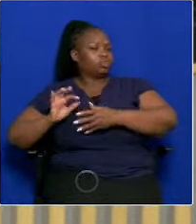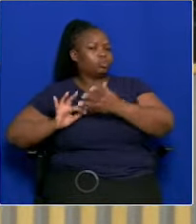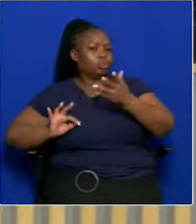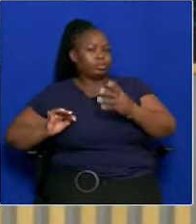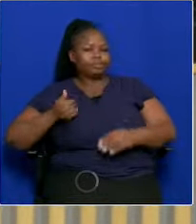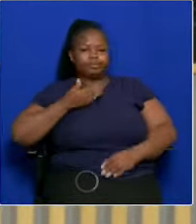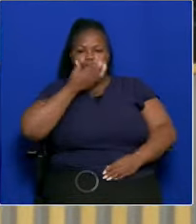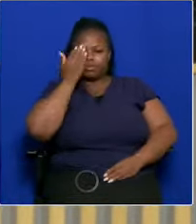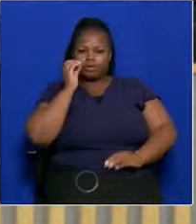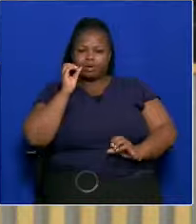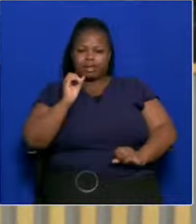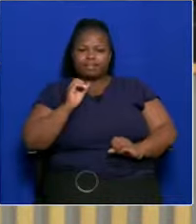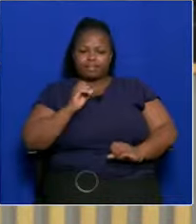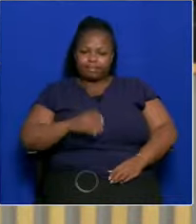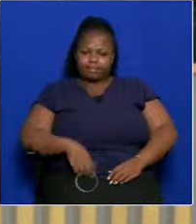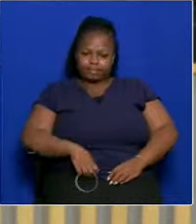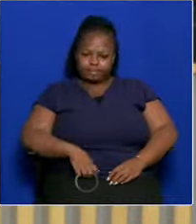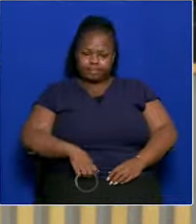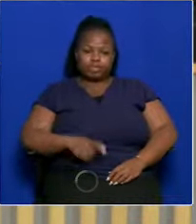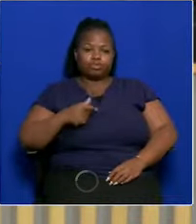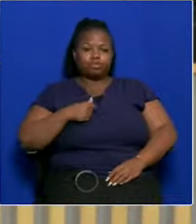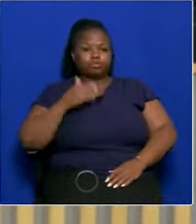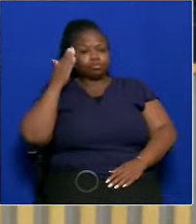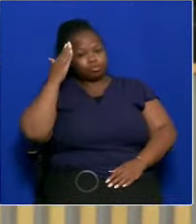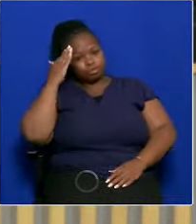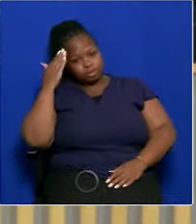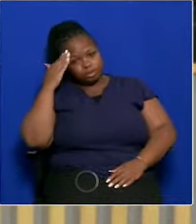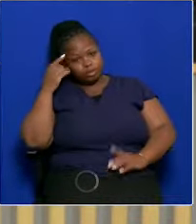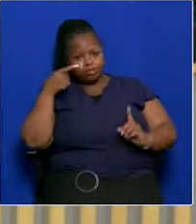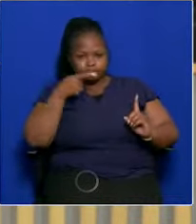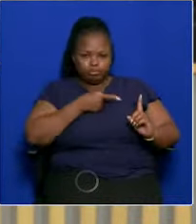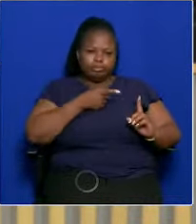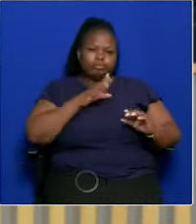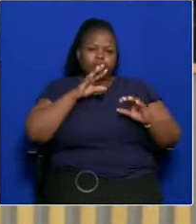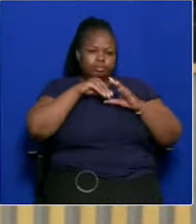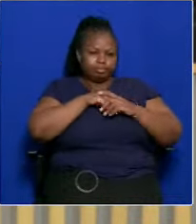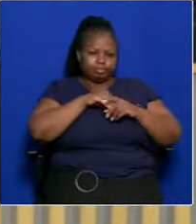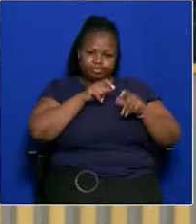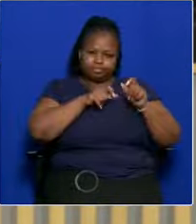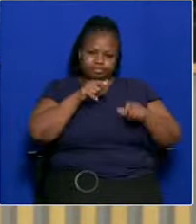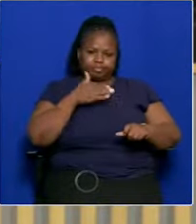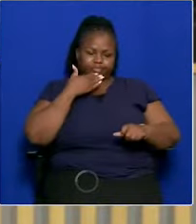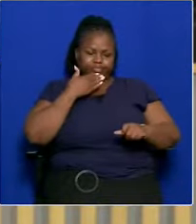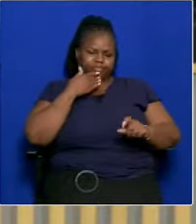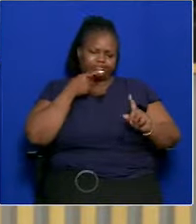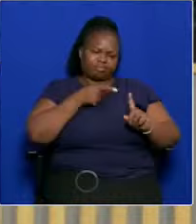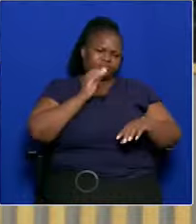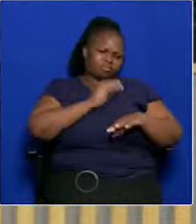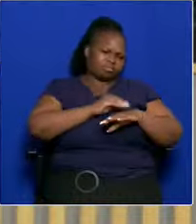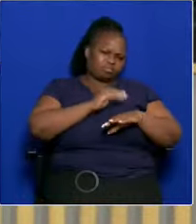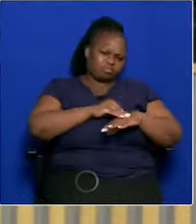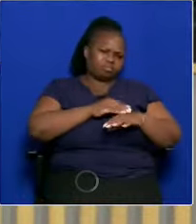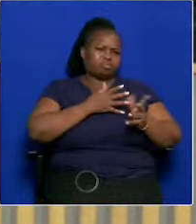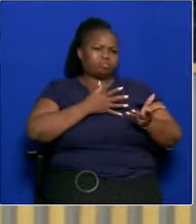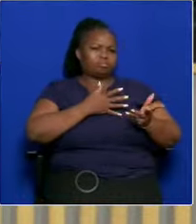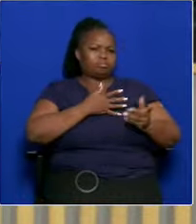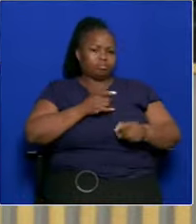it. All you know is he's part of those people that are threatening Matlala, and you use your position.